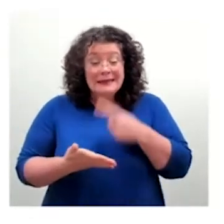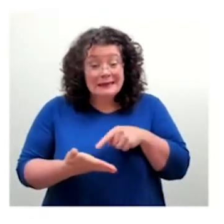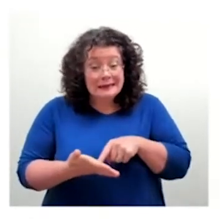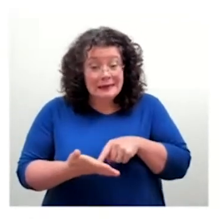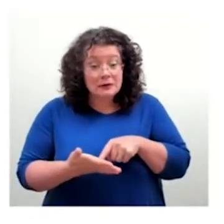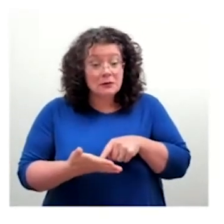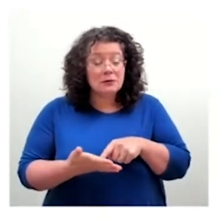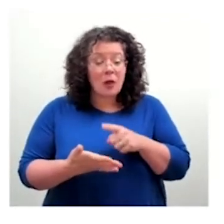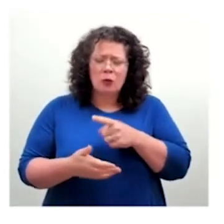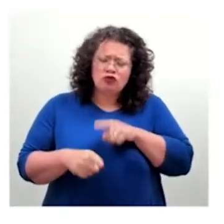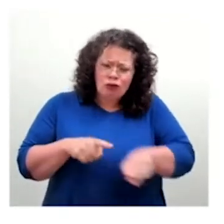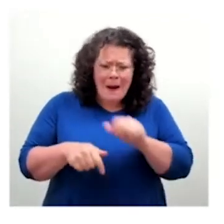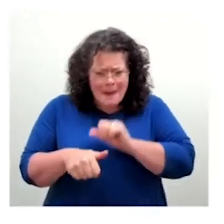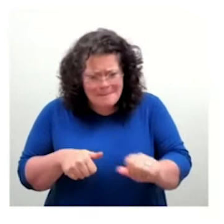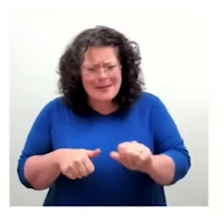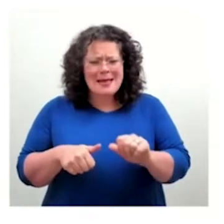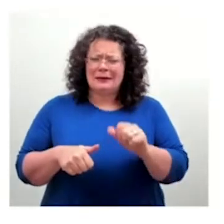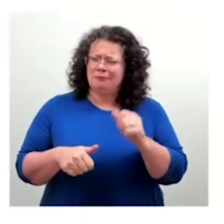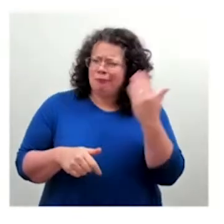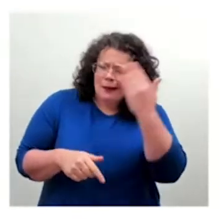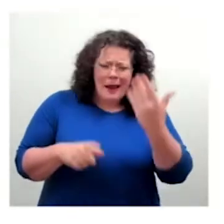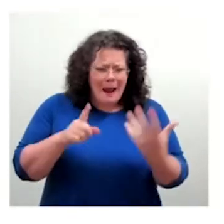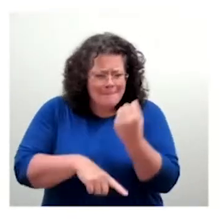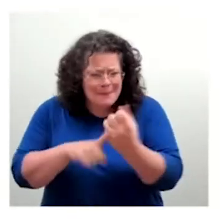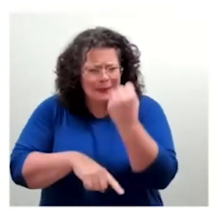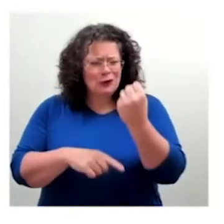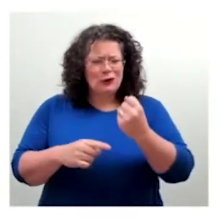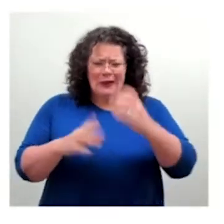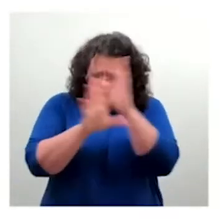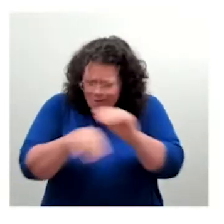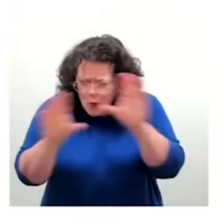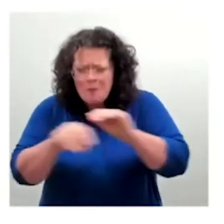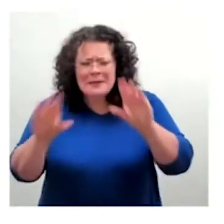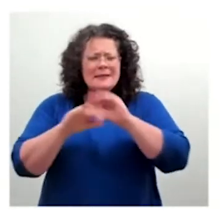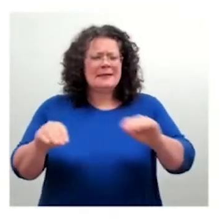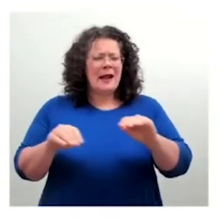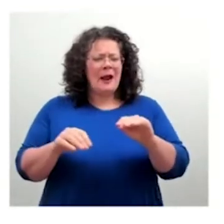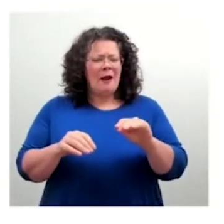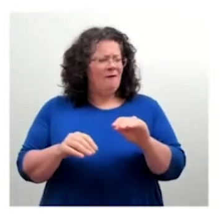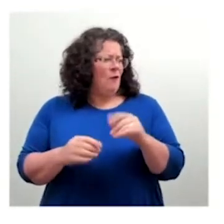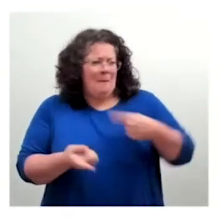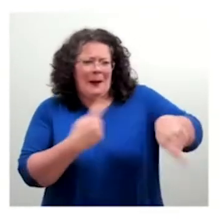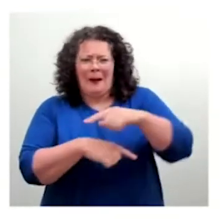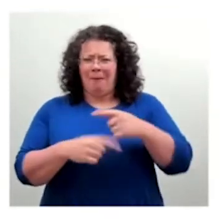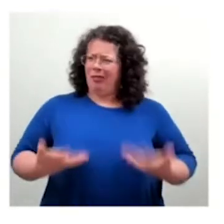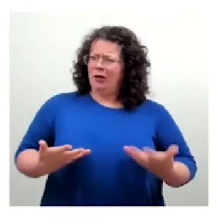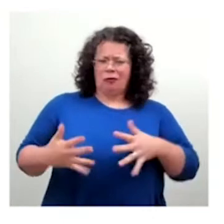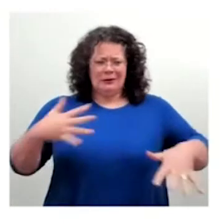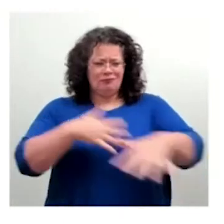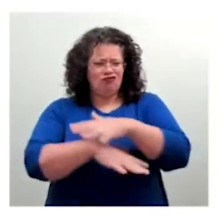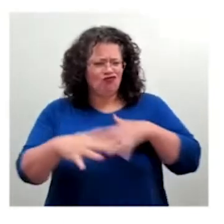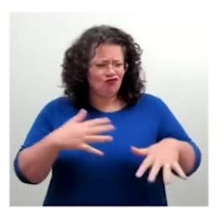said lots of good things in it. But one of the first points they made was, first, turning to accessible communications. So I think